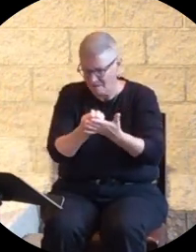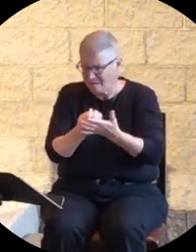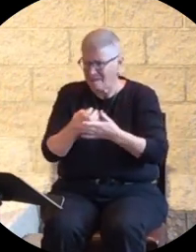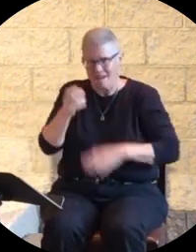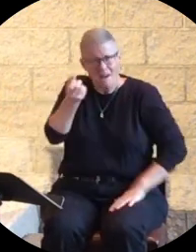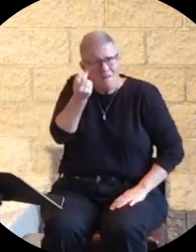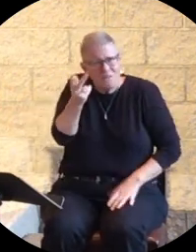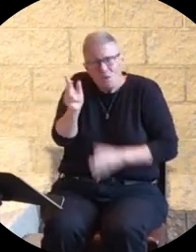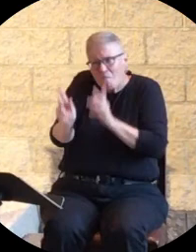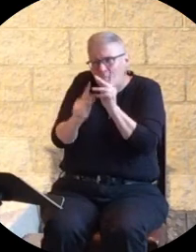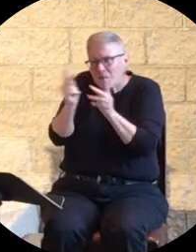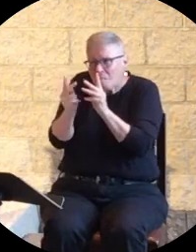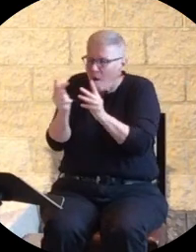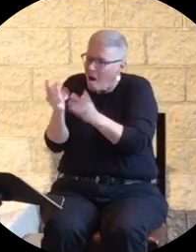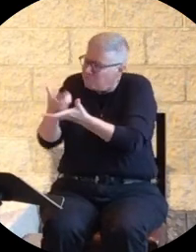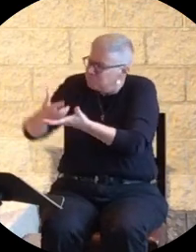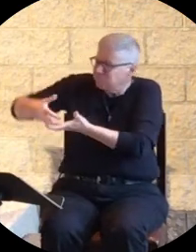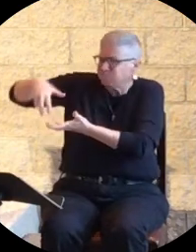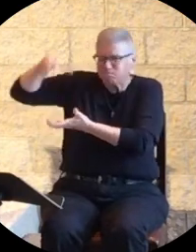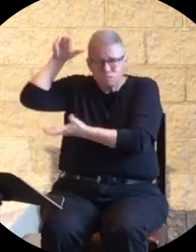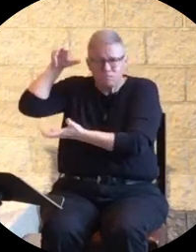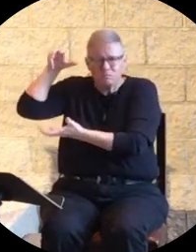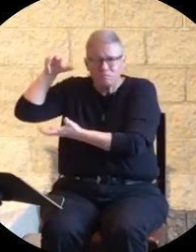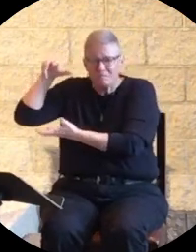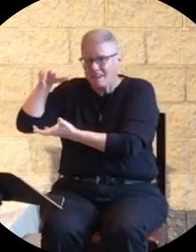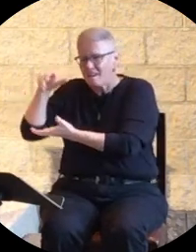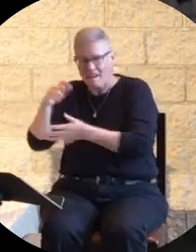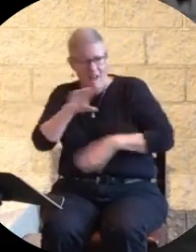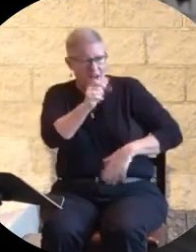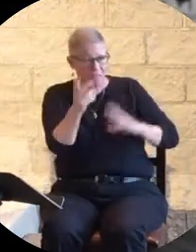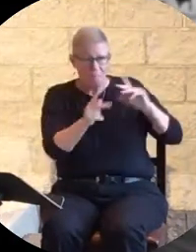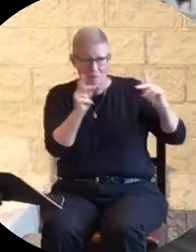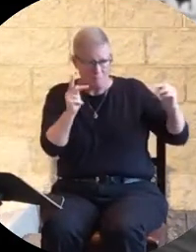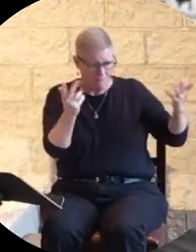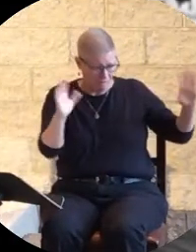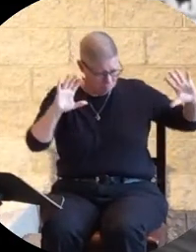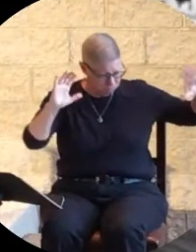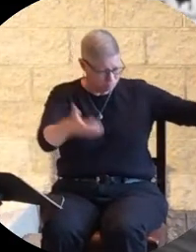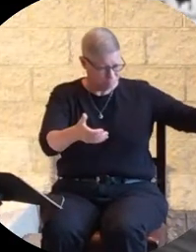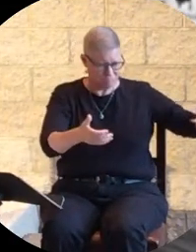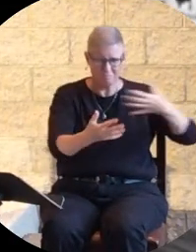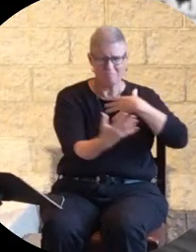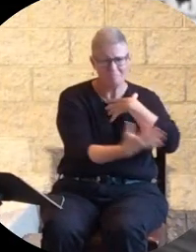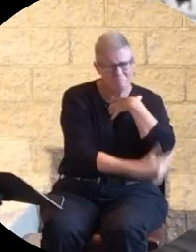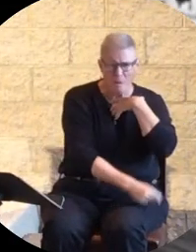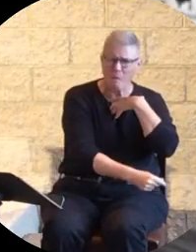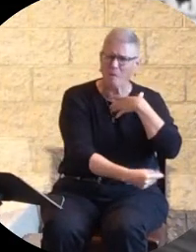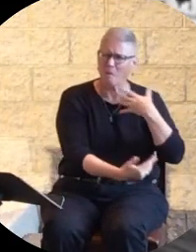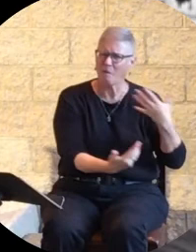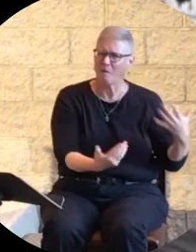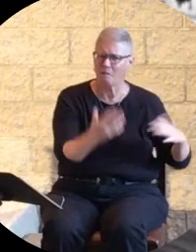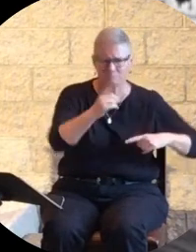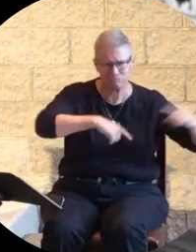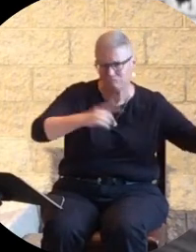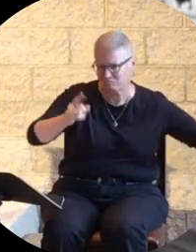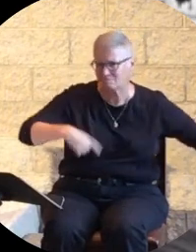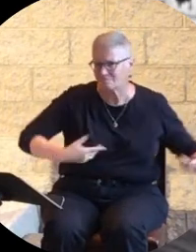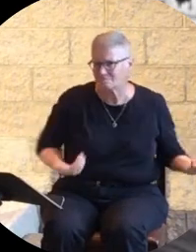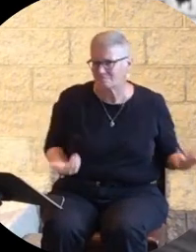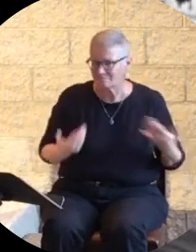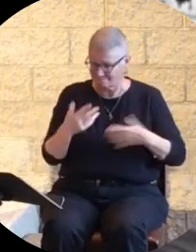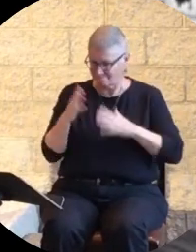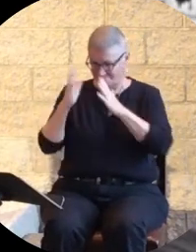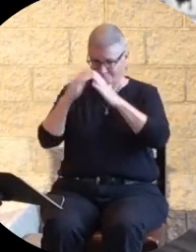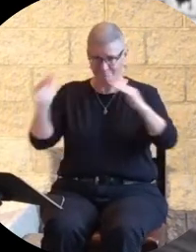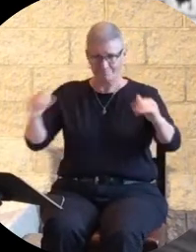rich beyond conscience, and almost all others are doomed to be poor at some level. That's the way the system